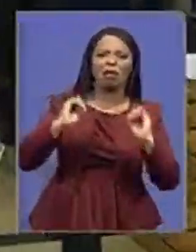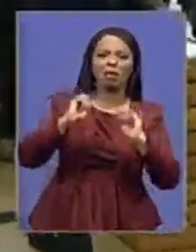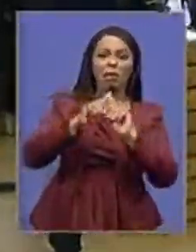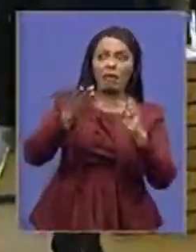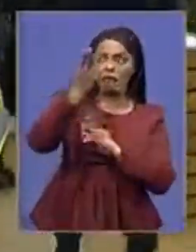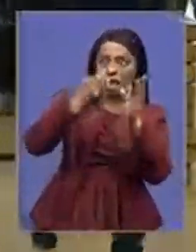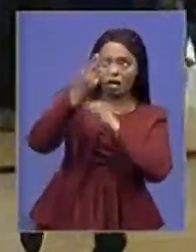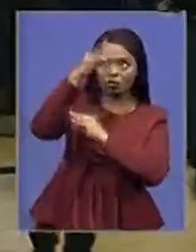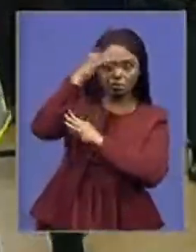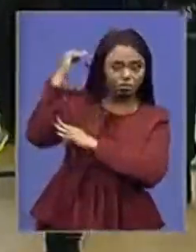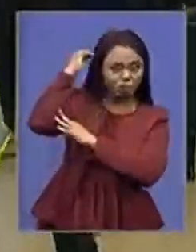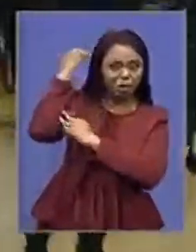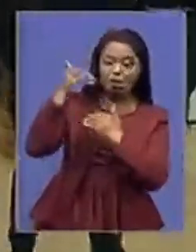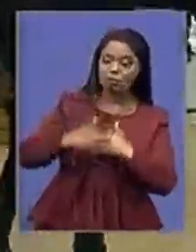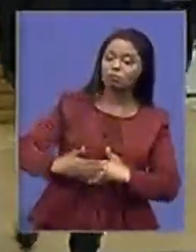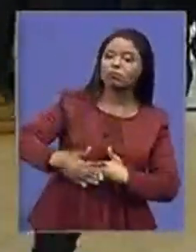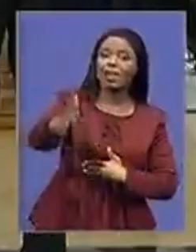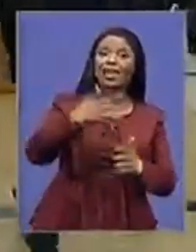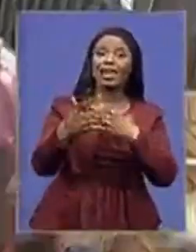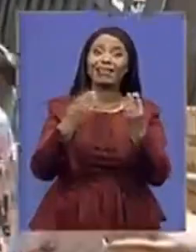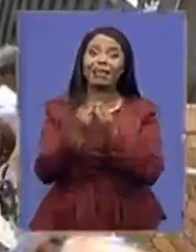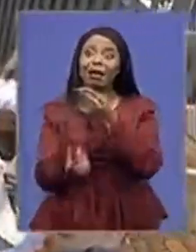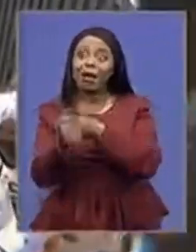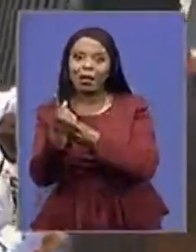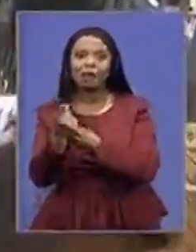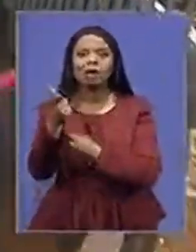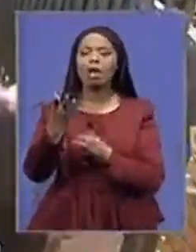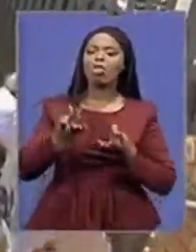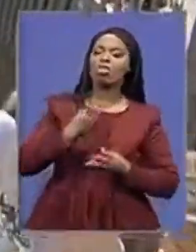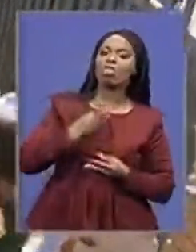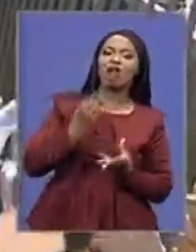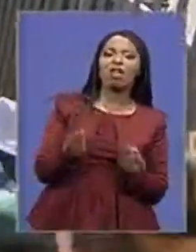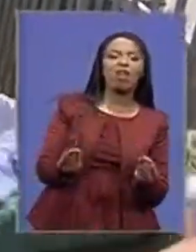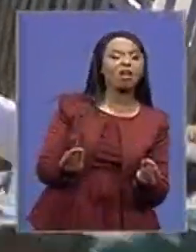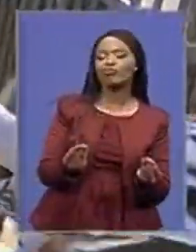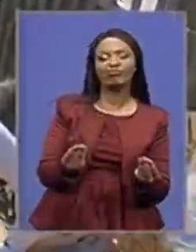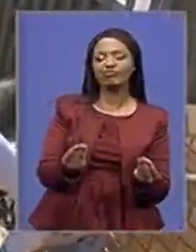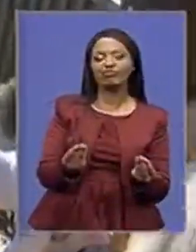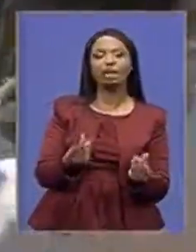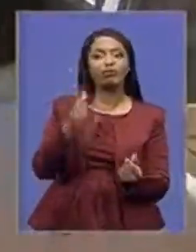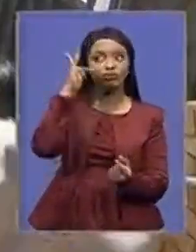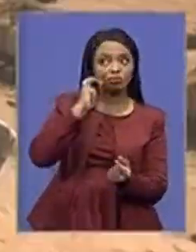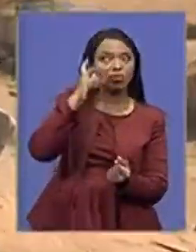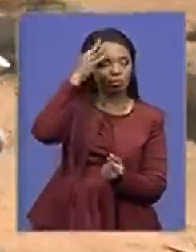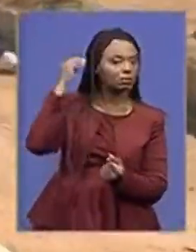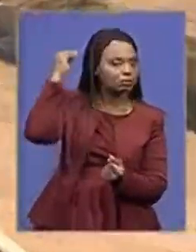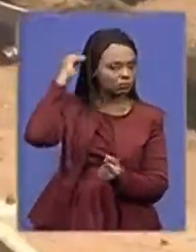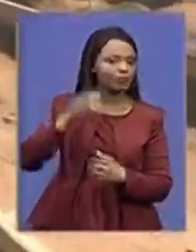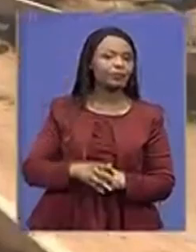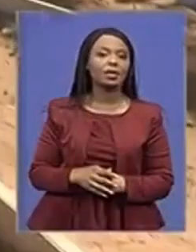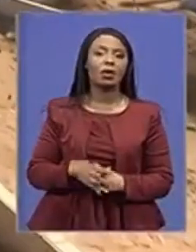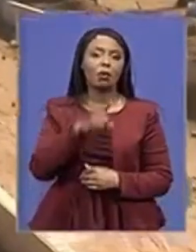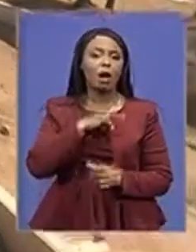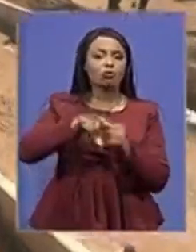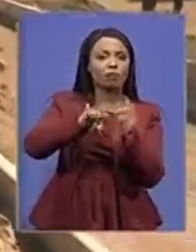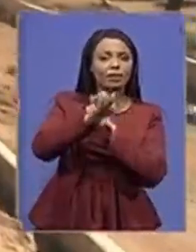moving forward is that we don't take anything lightly. Dipego di begile fa go tla nna maswe go ralala naga le go tshosetsa